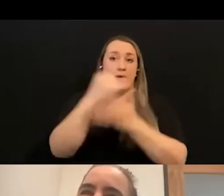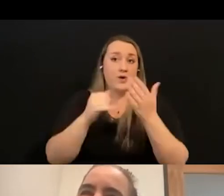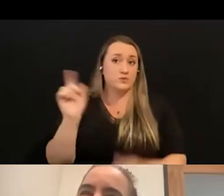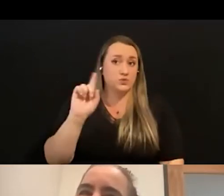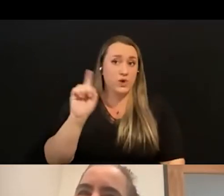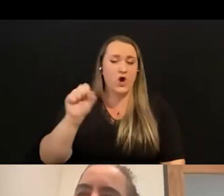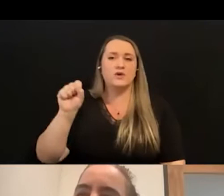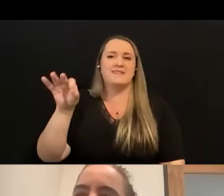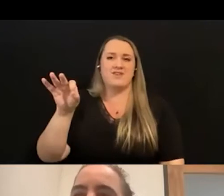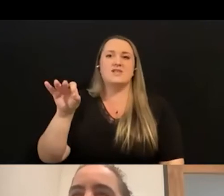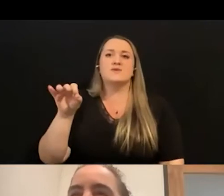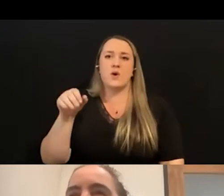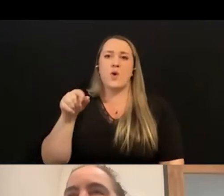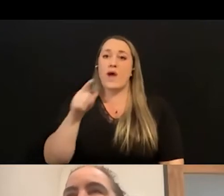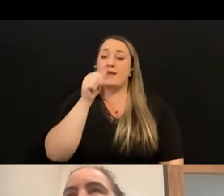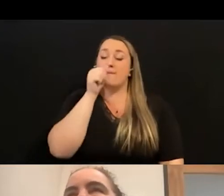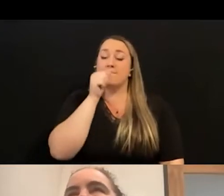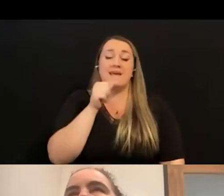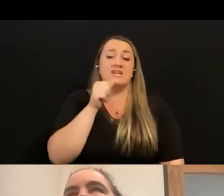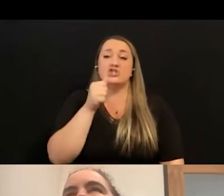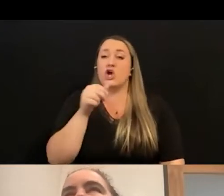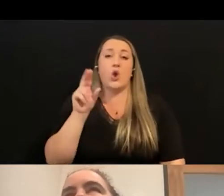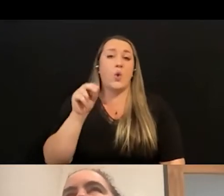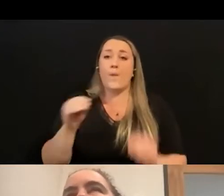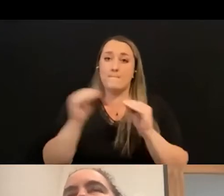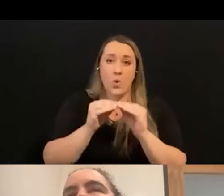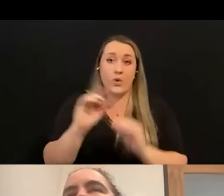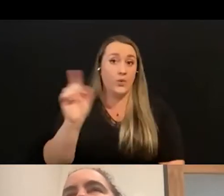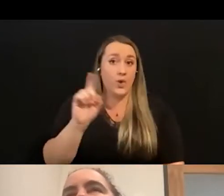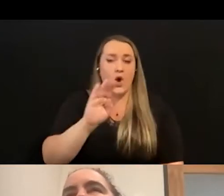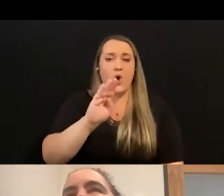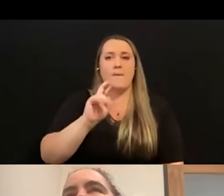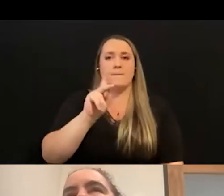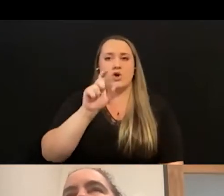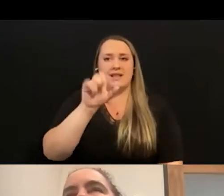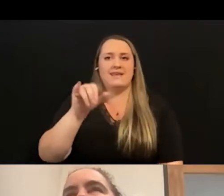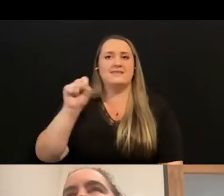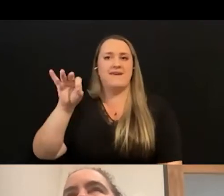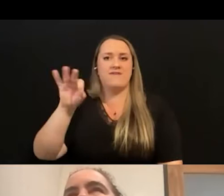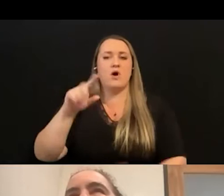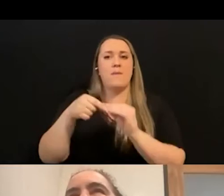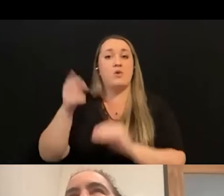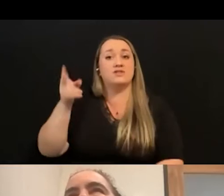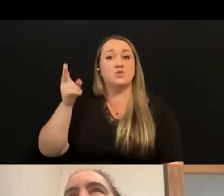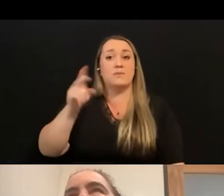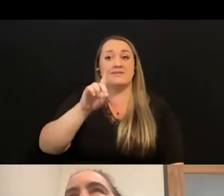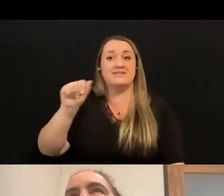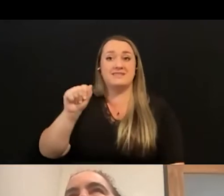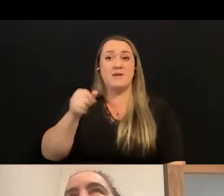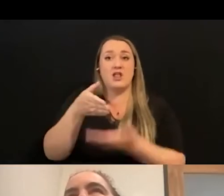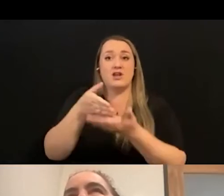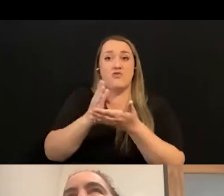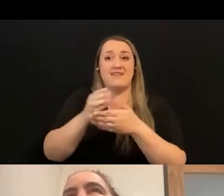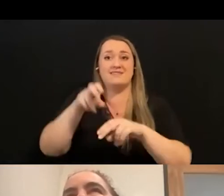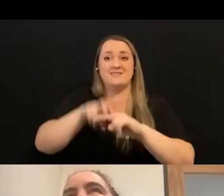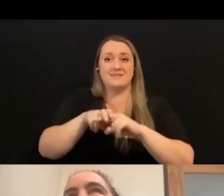and Patient No More in Berkeley and San Francisco, about a historic disability rights sit-in and victory